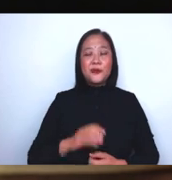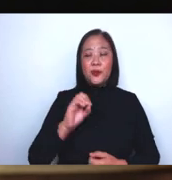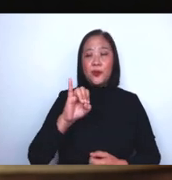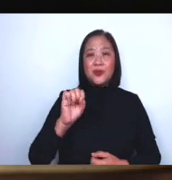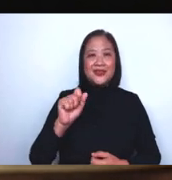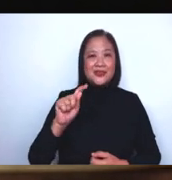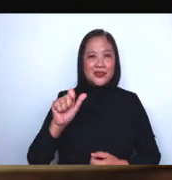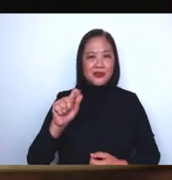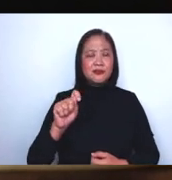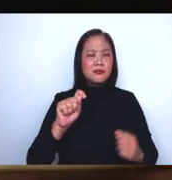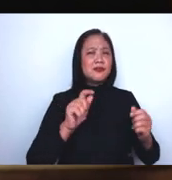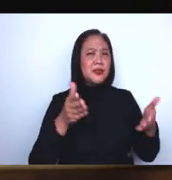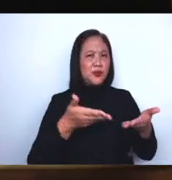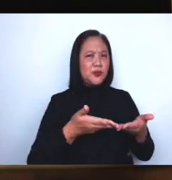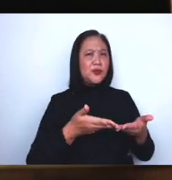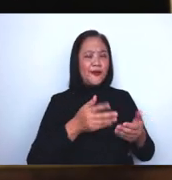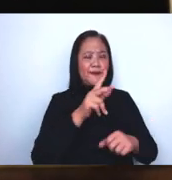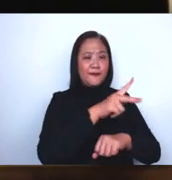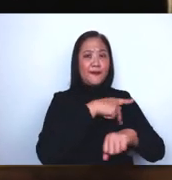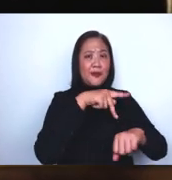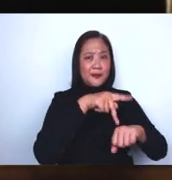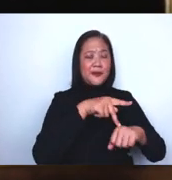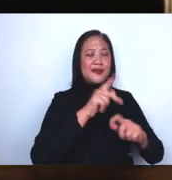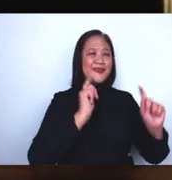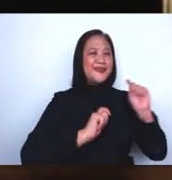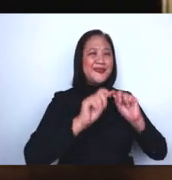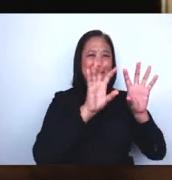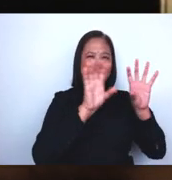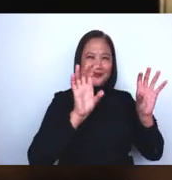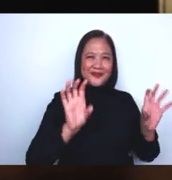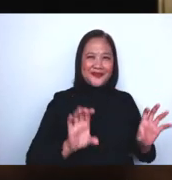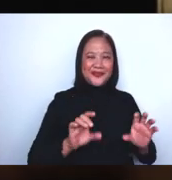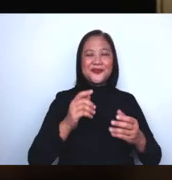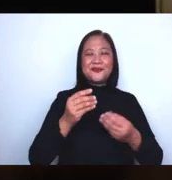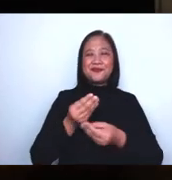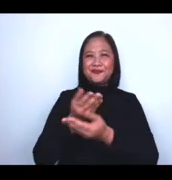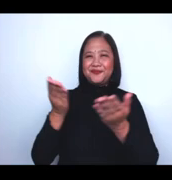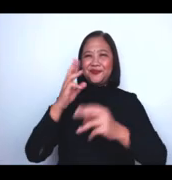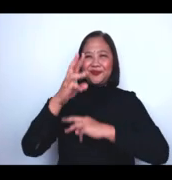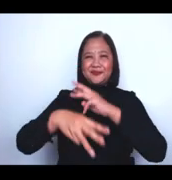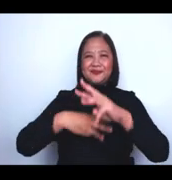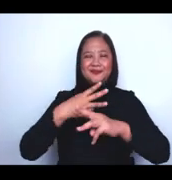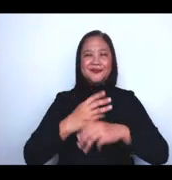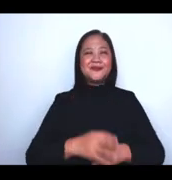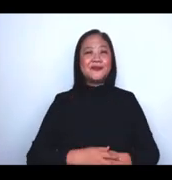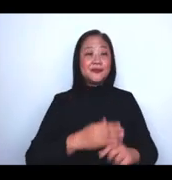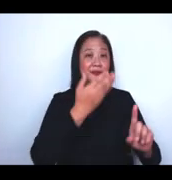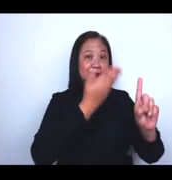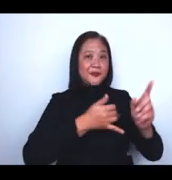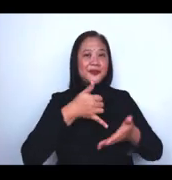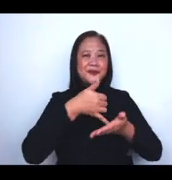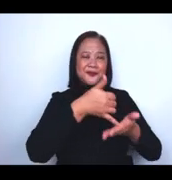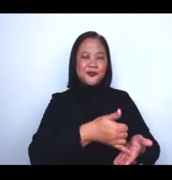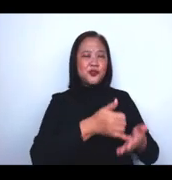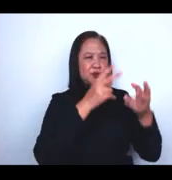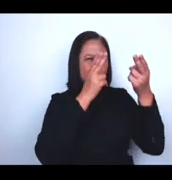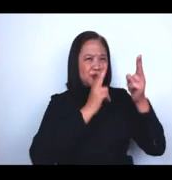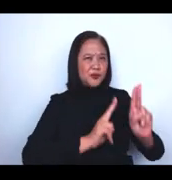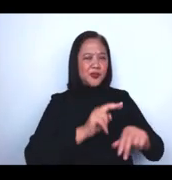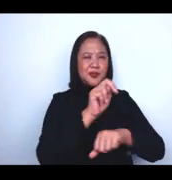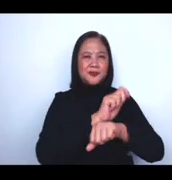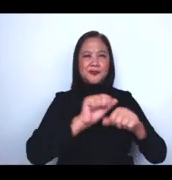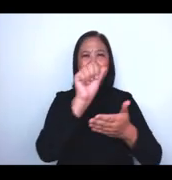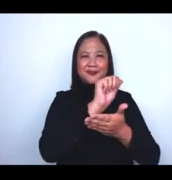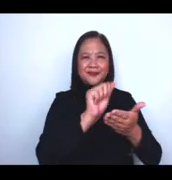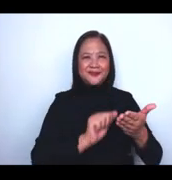OISTAT, he introduced Philippine theater design to the world. He was awarded the distinction of